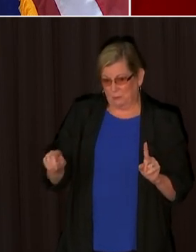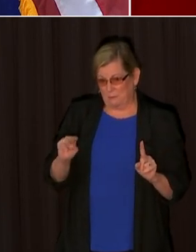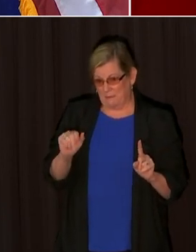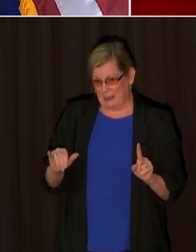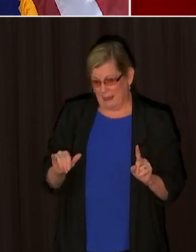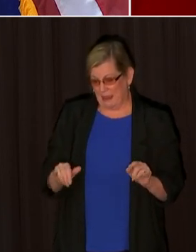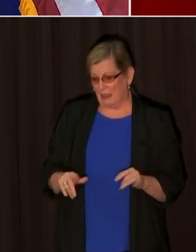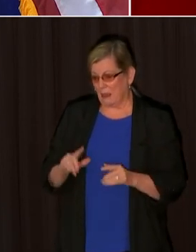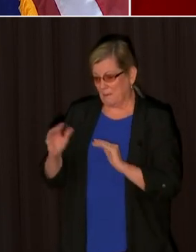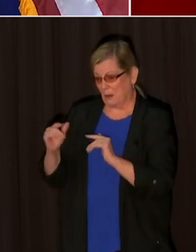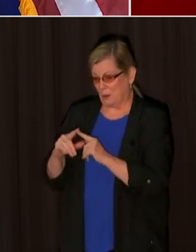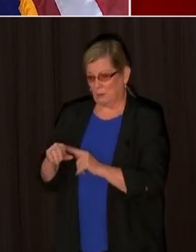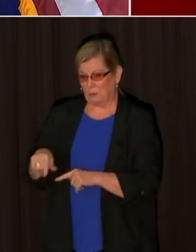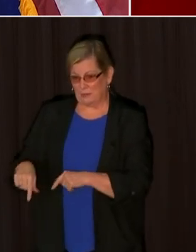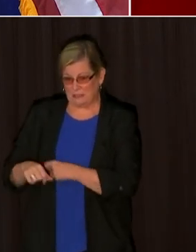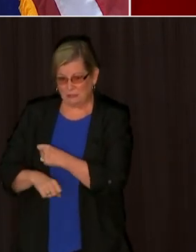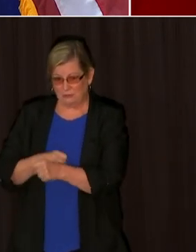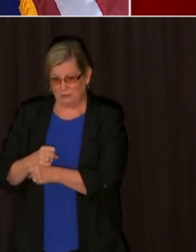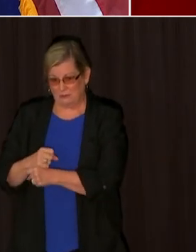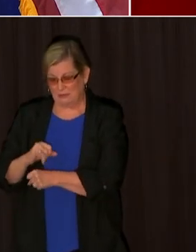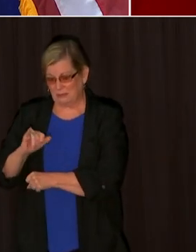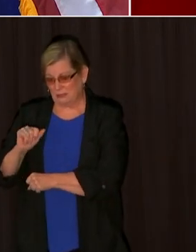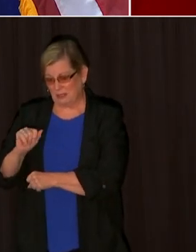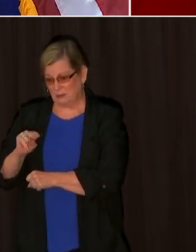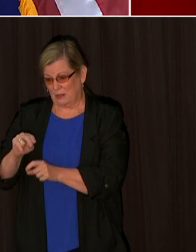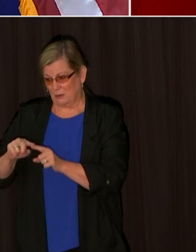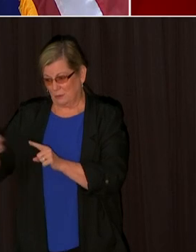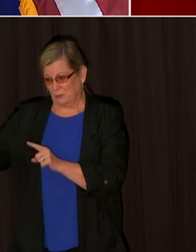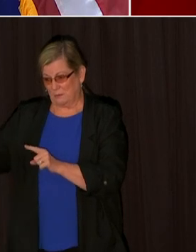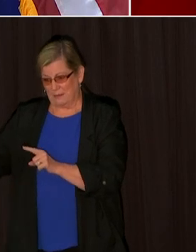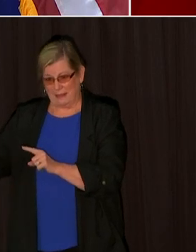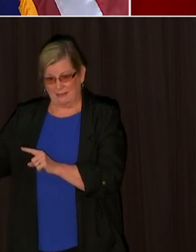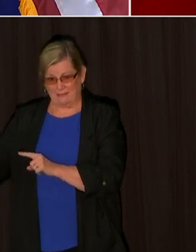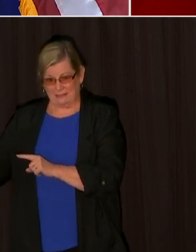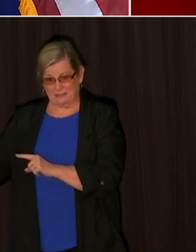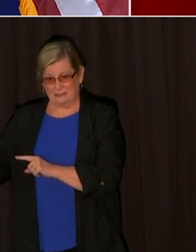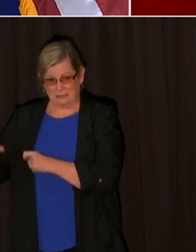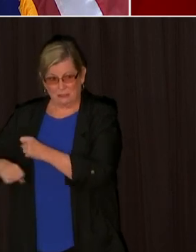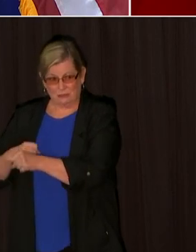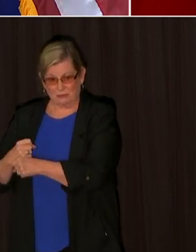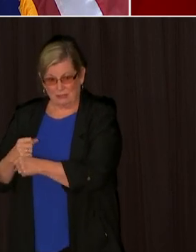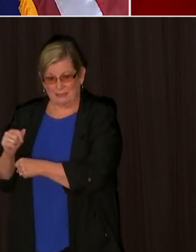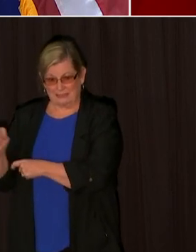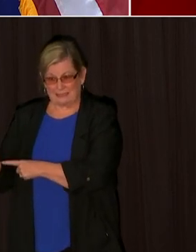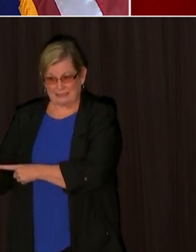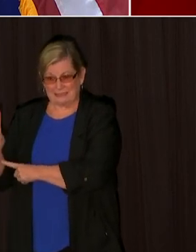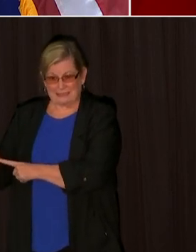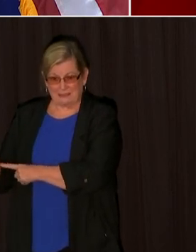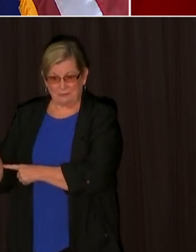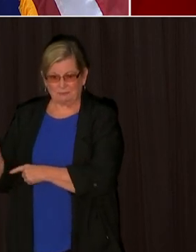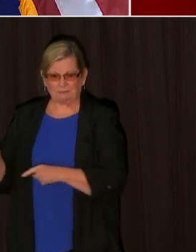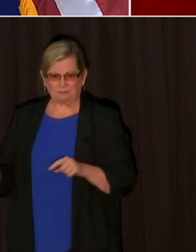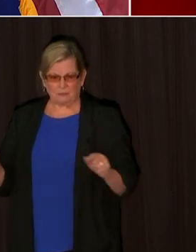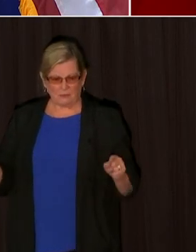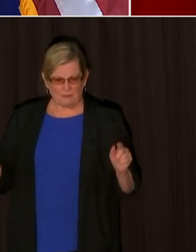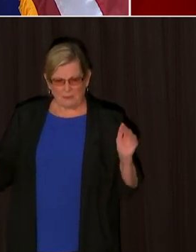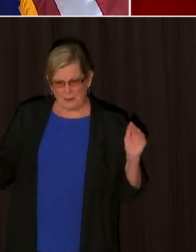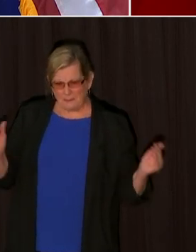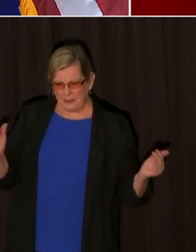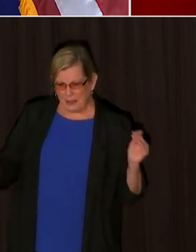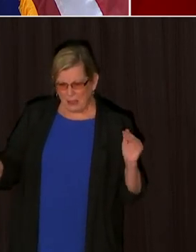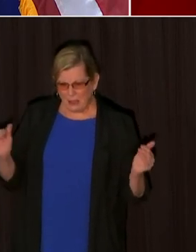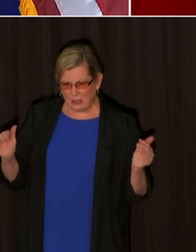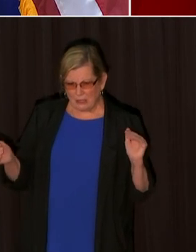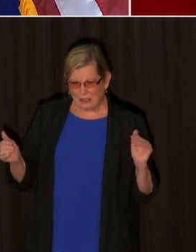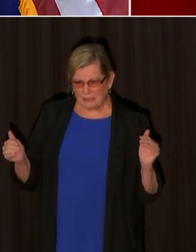of 2020, looking specifically at DC residents. And we've been able to look at what we would consider to be excess